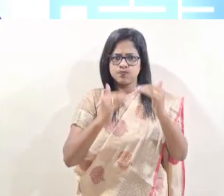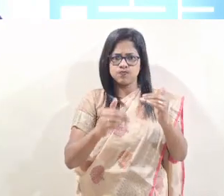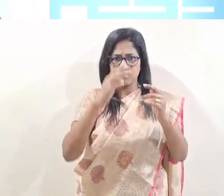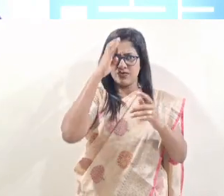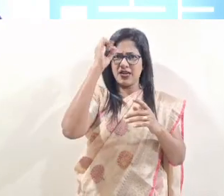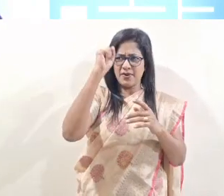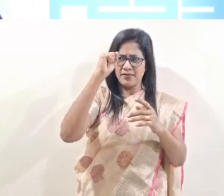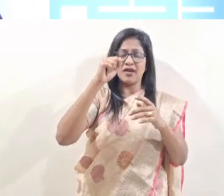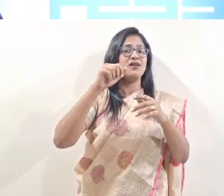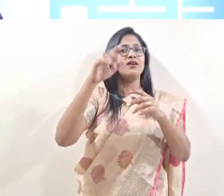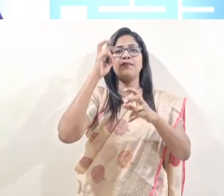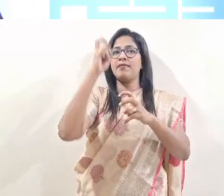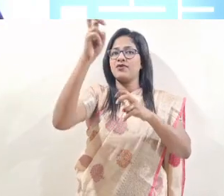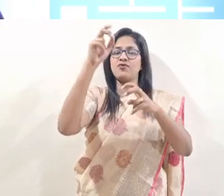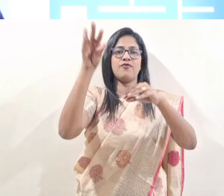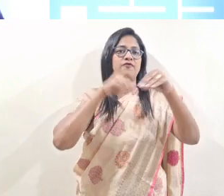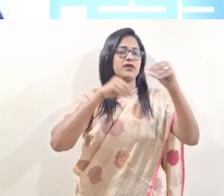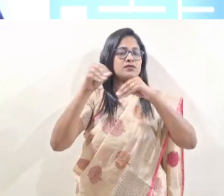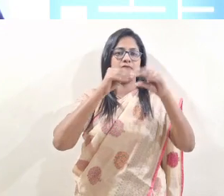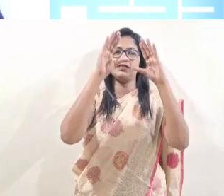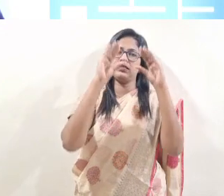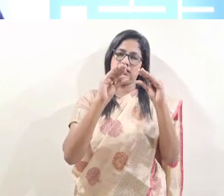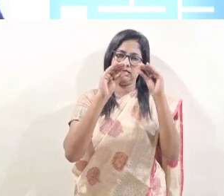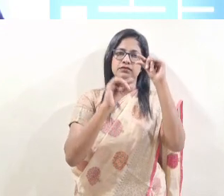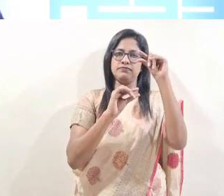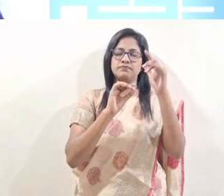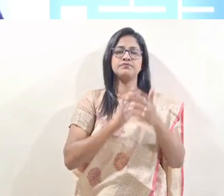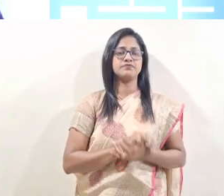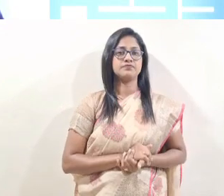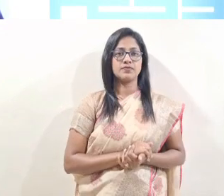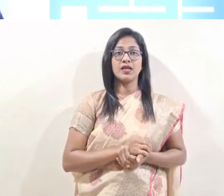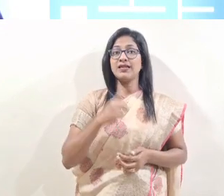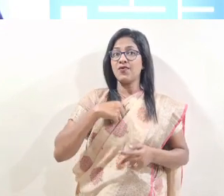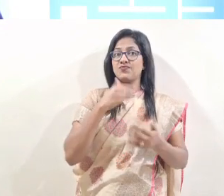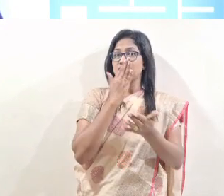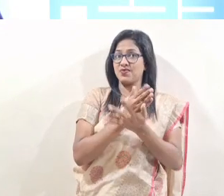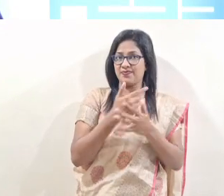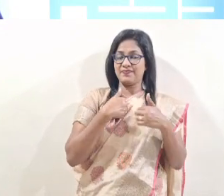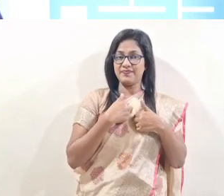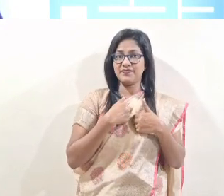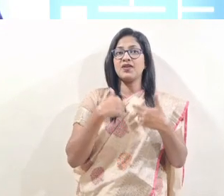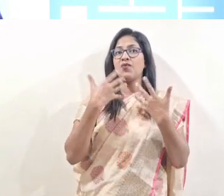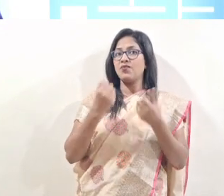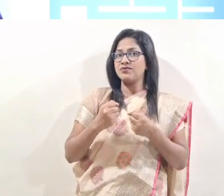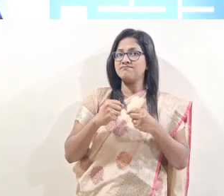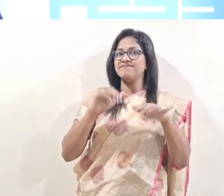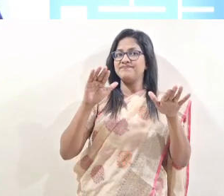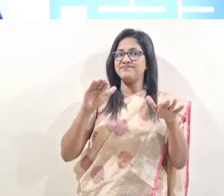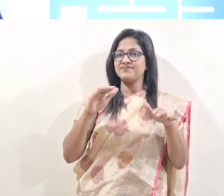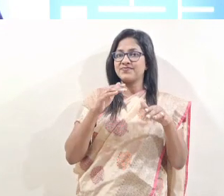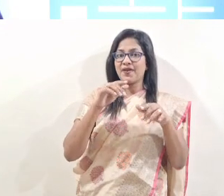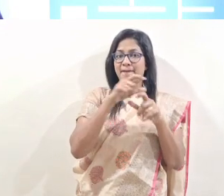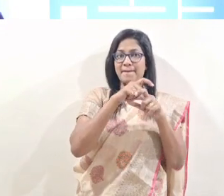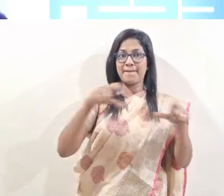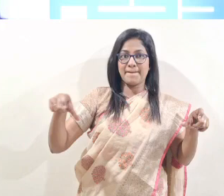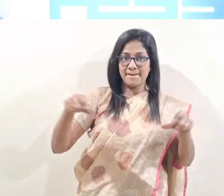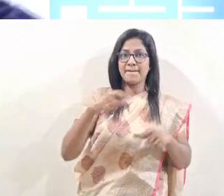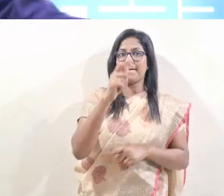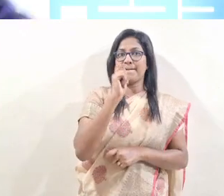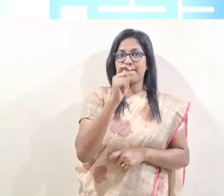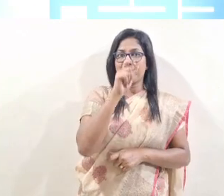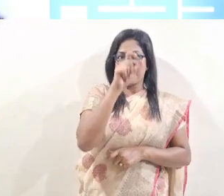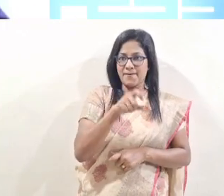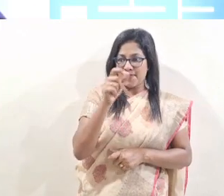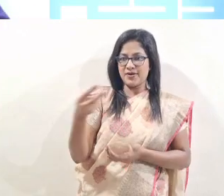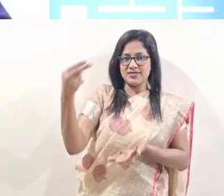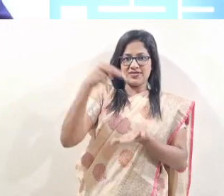little flexibility in metros. So I would stop here, and now I would like to request the panel members to please come